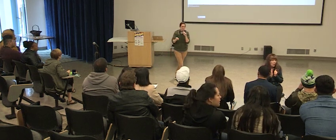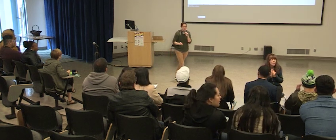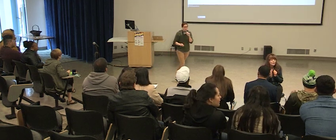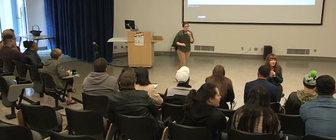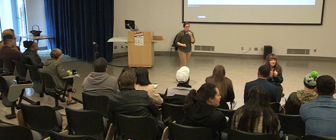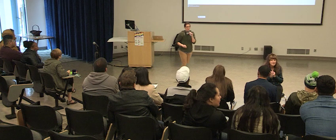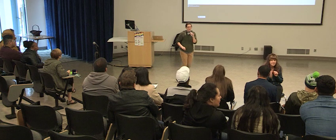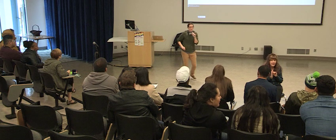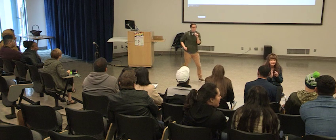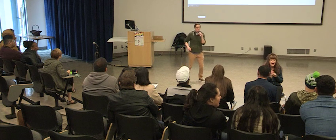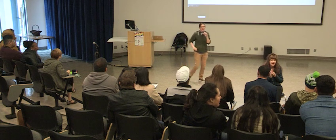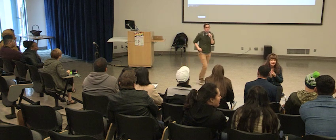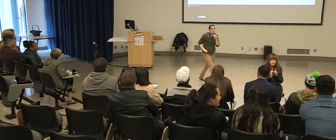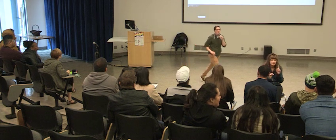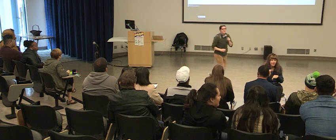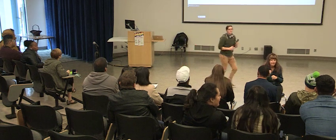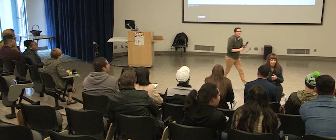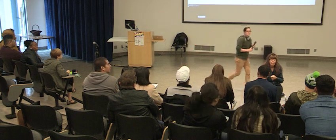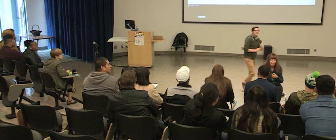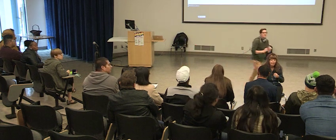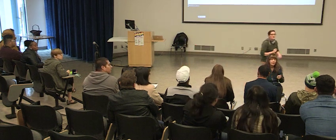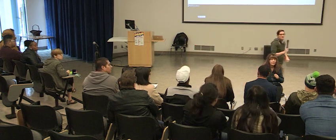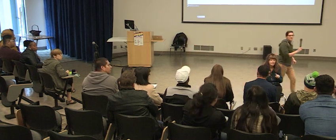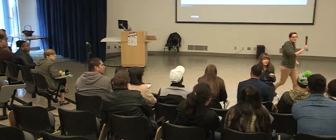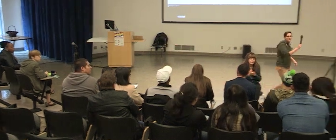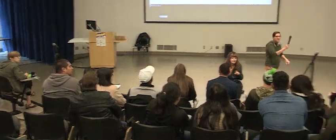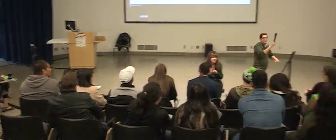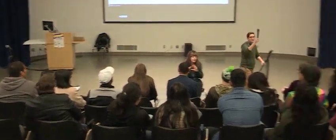binary notions of gender and sexuality.